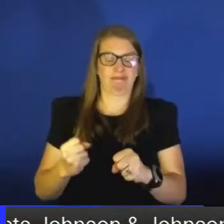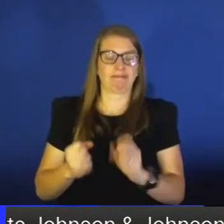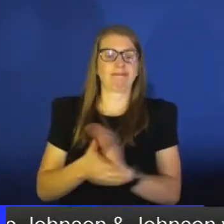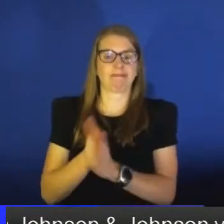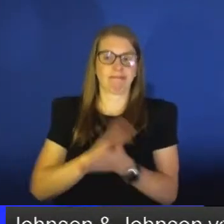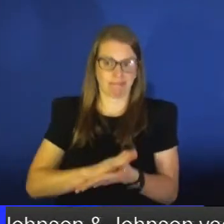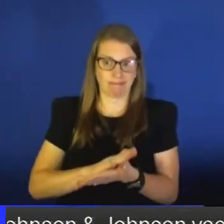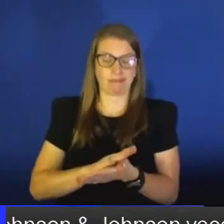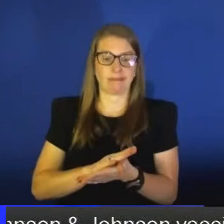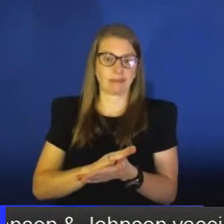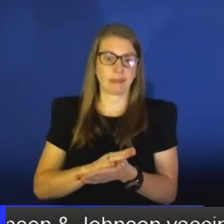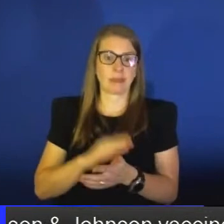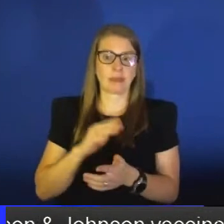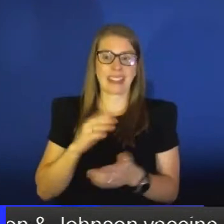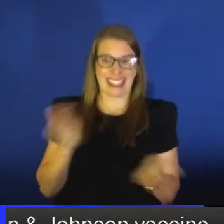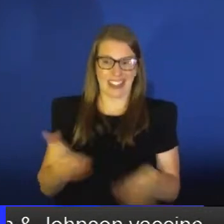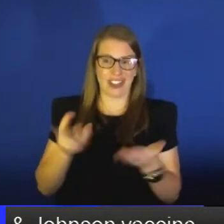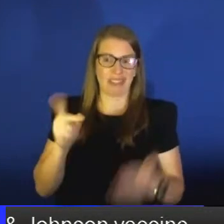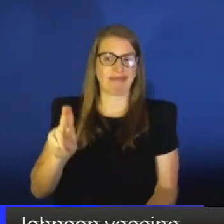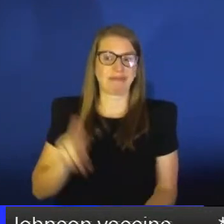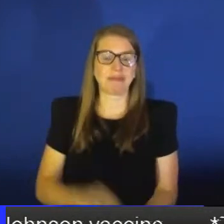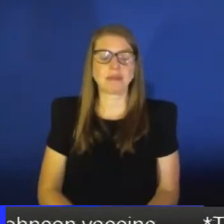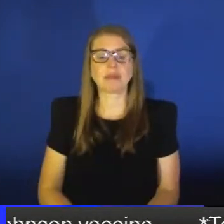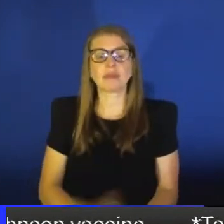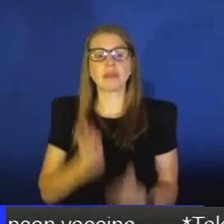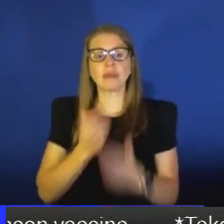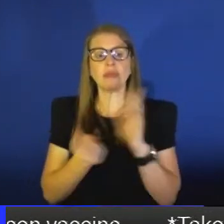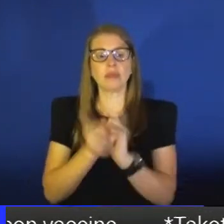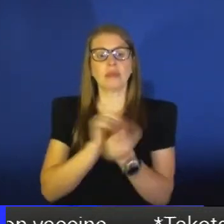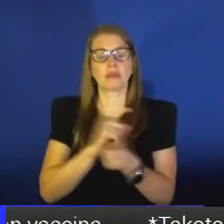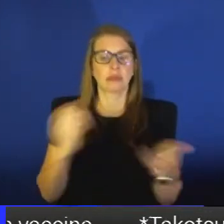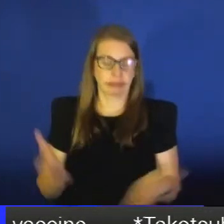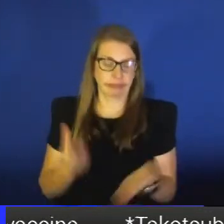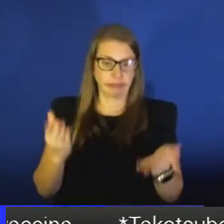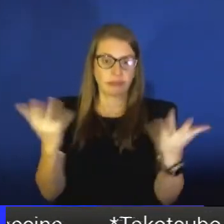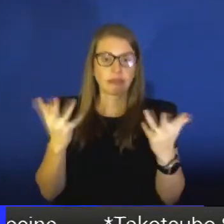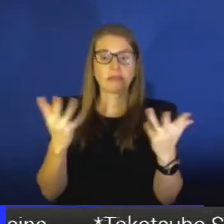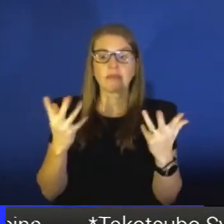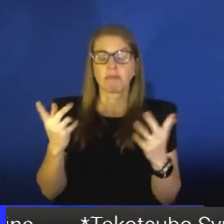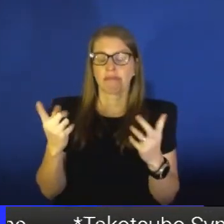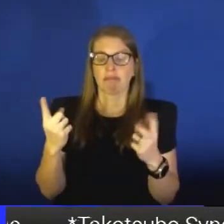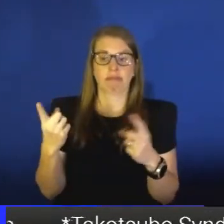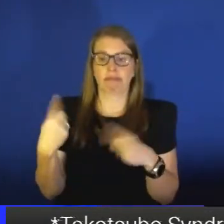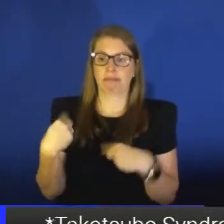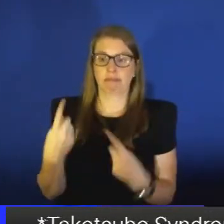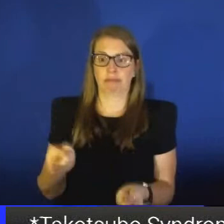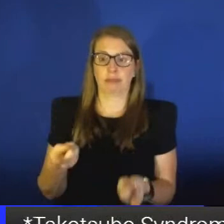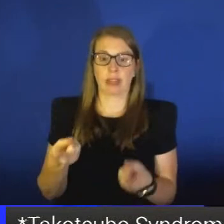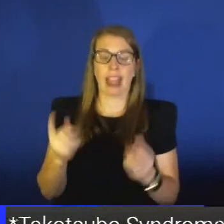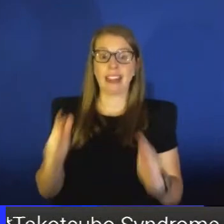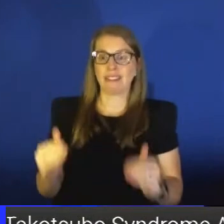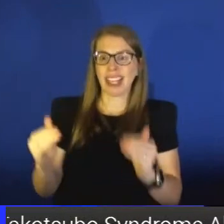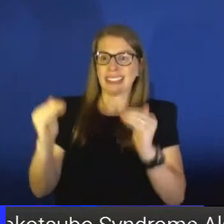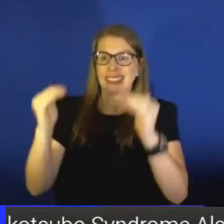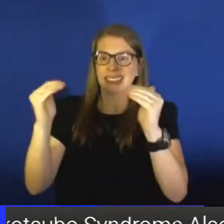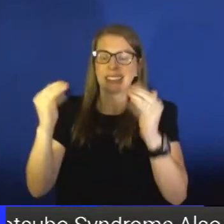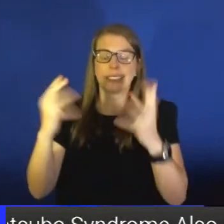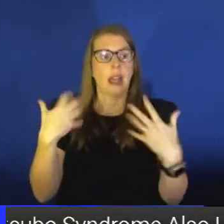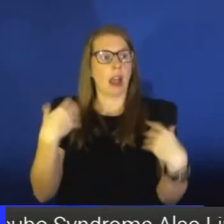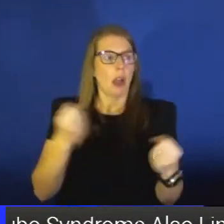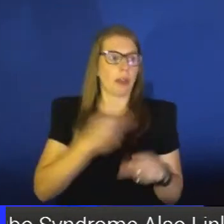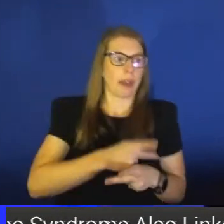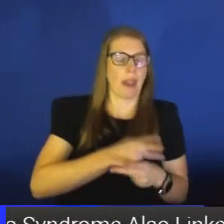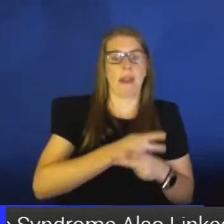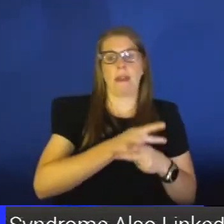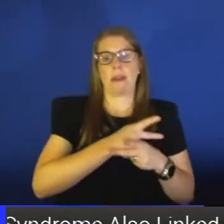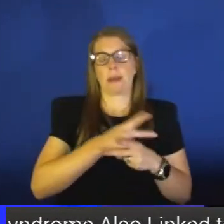place. I think about the things that have changed, and a lot of things have changed. Of course, there are so many advances in healthcare and in medicine, and that's